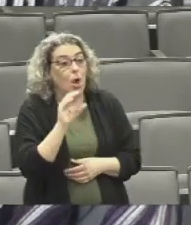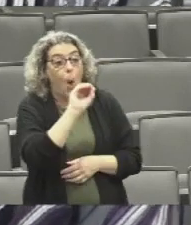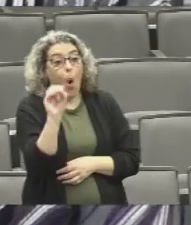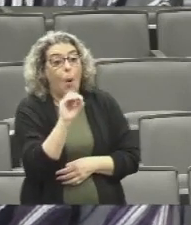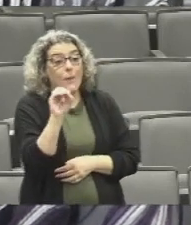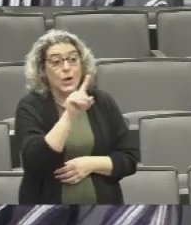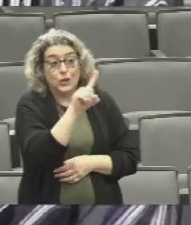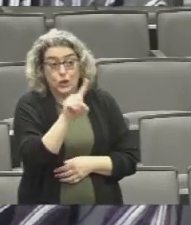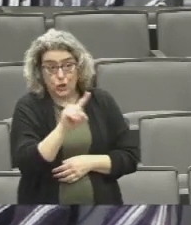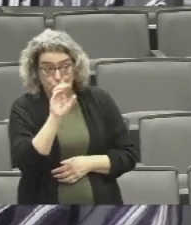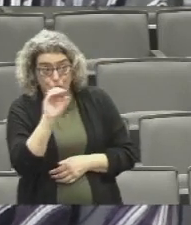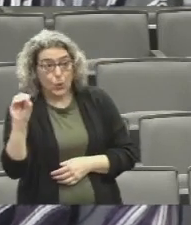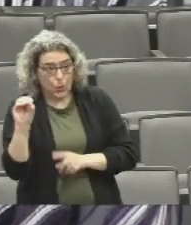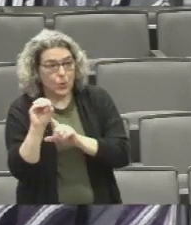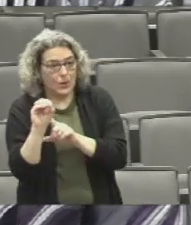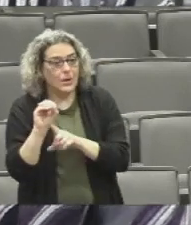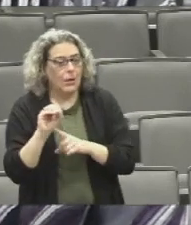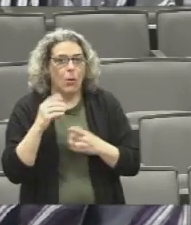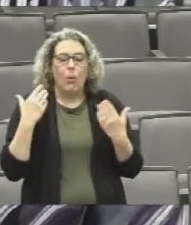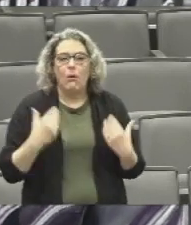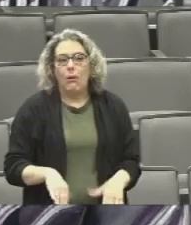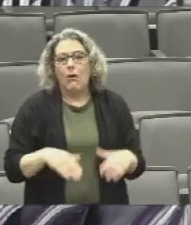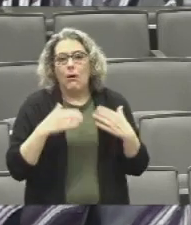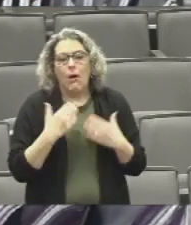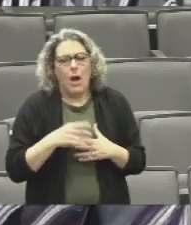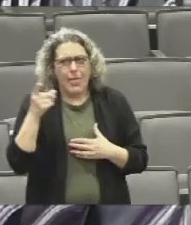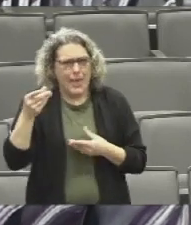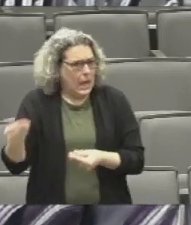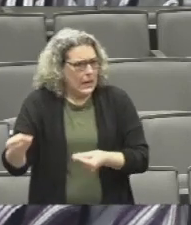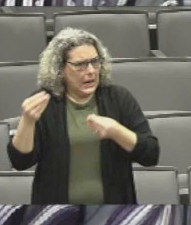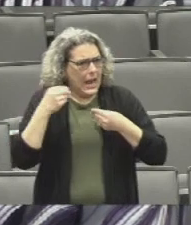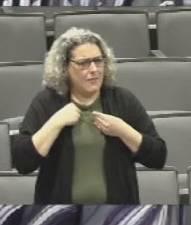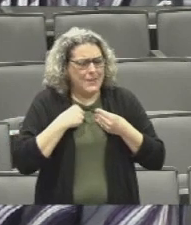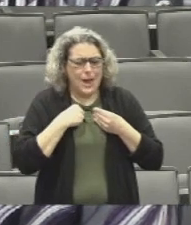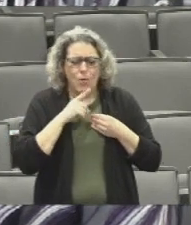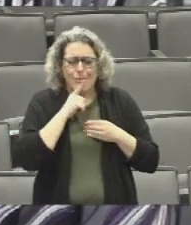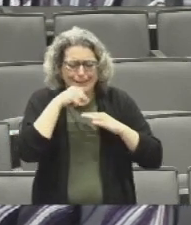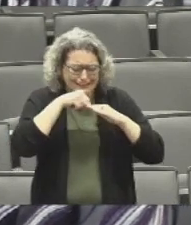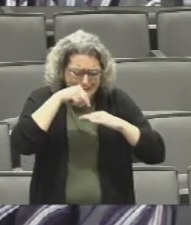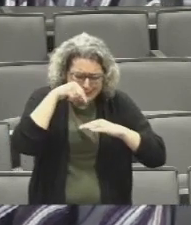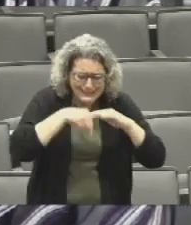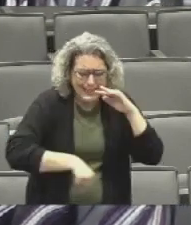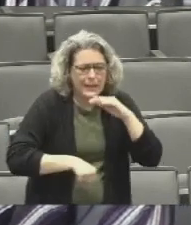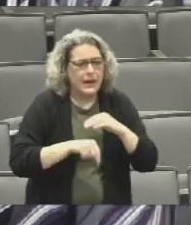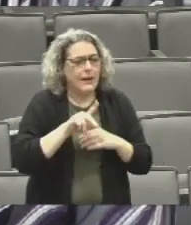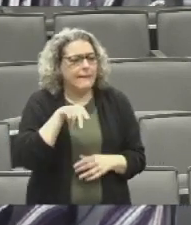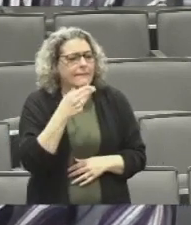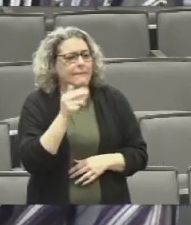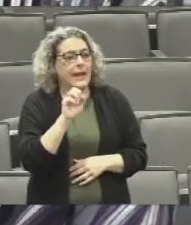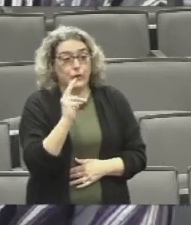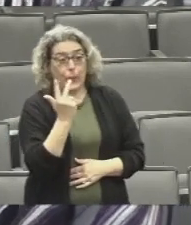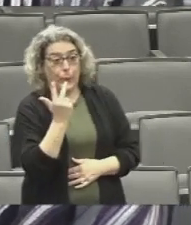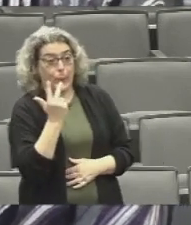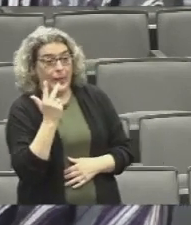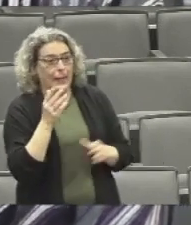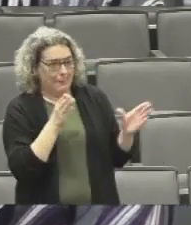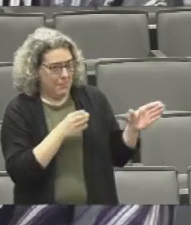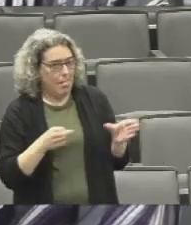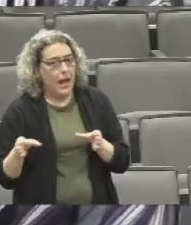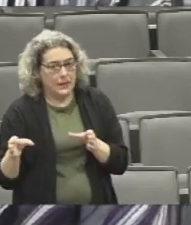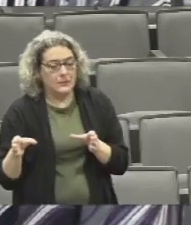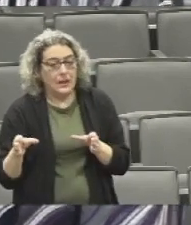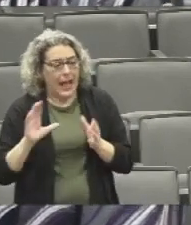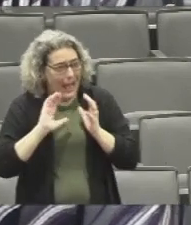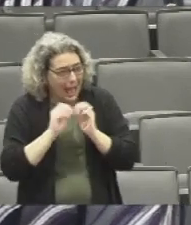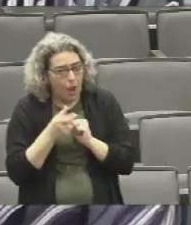have shared with me a really detailed phase 3 plan, how they would go opening up. And